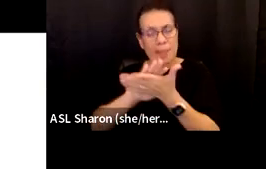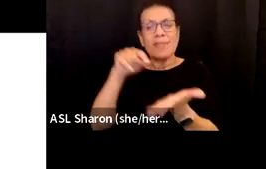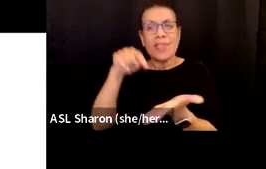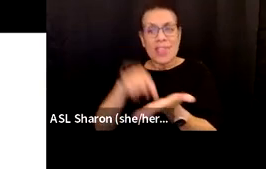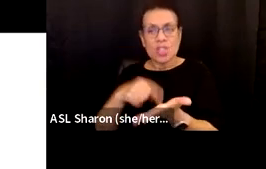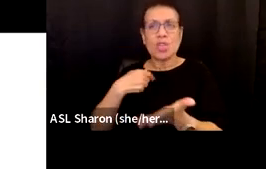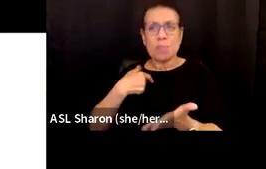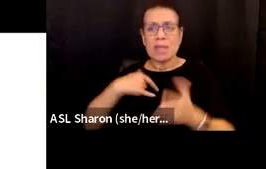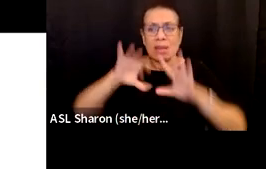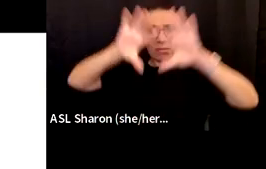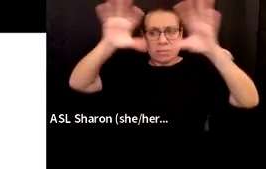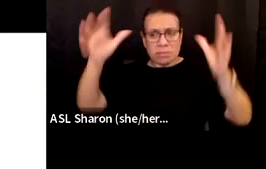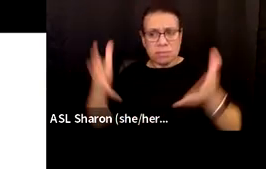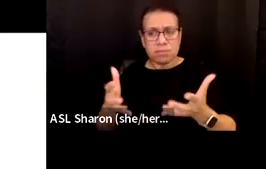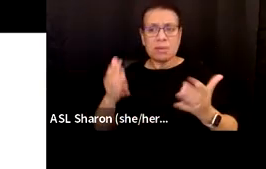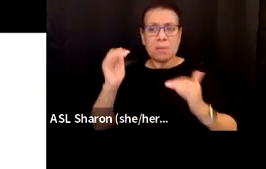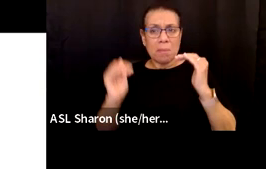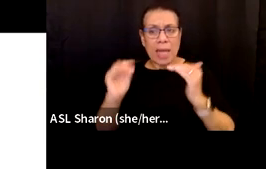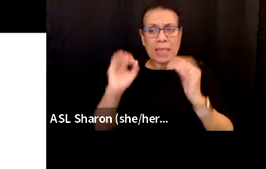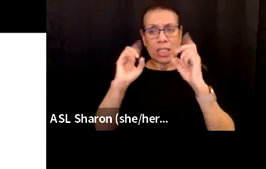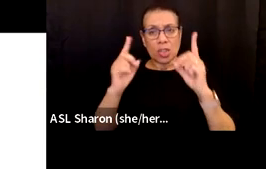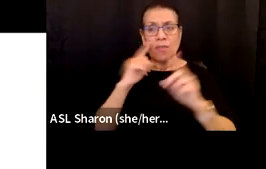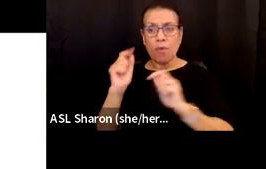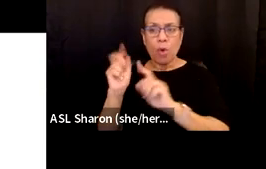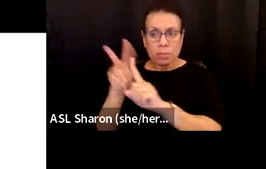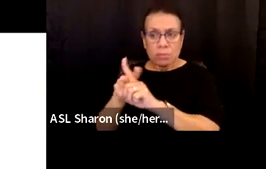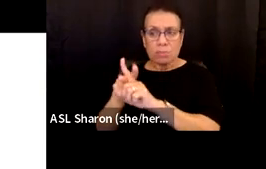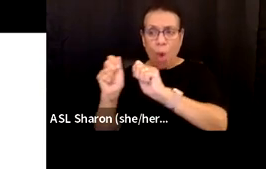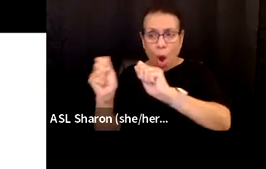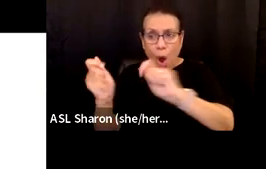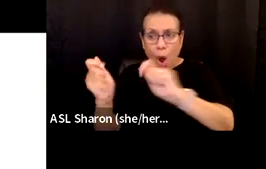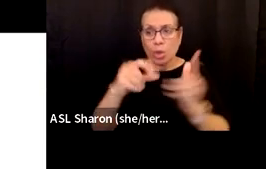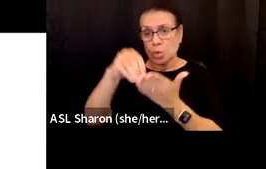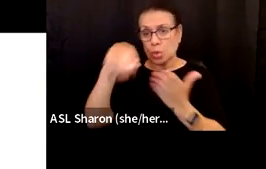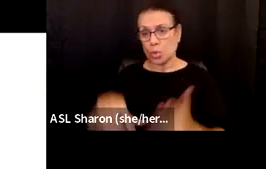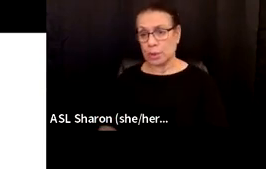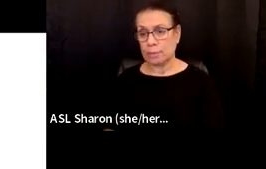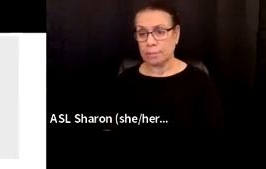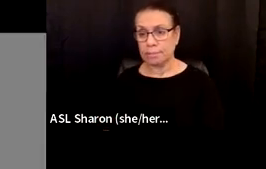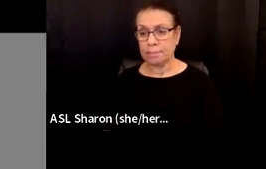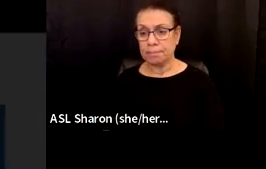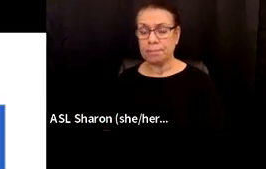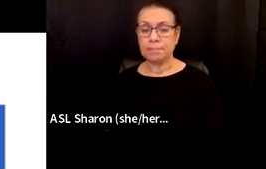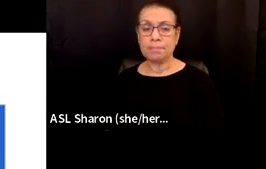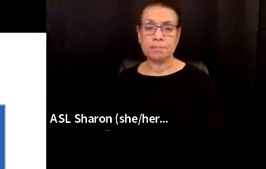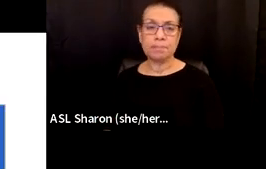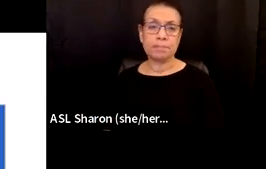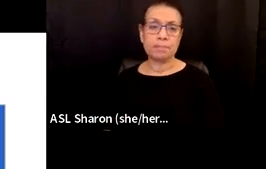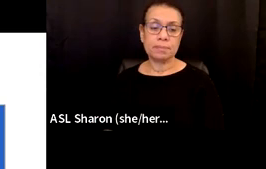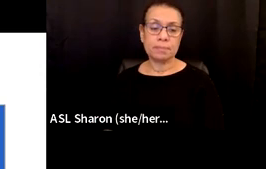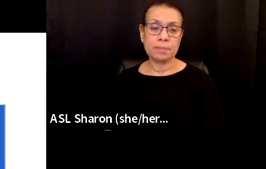well-rounded education for all students across the 7 to 12. next slide please